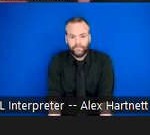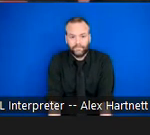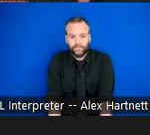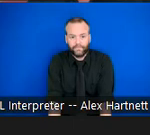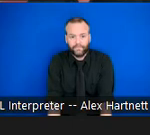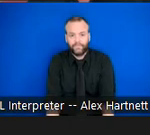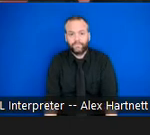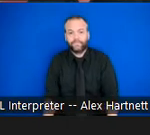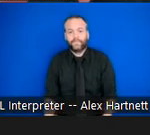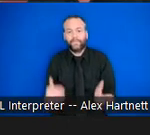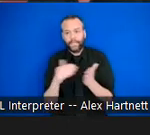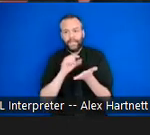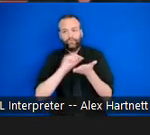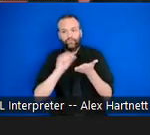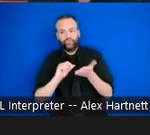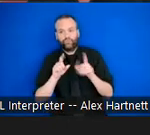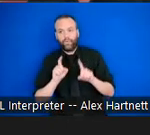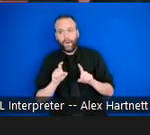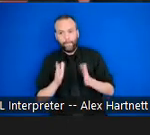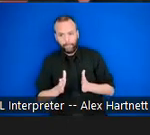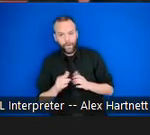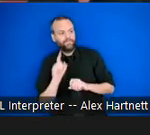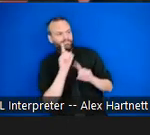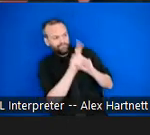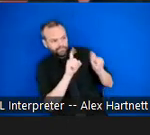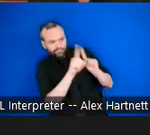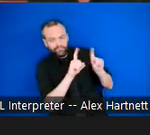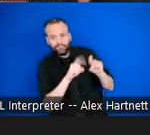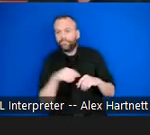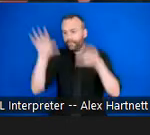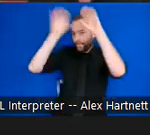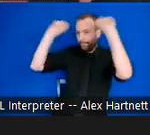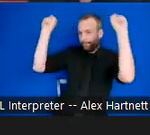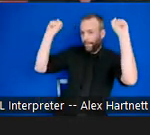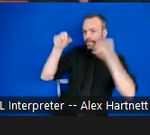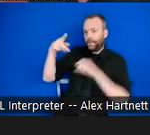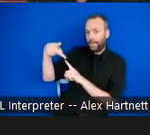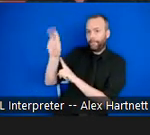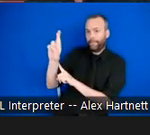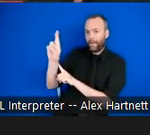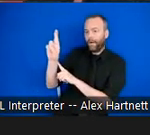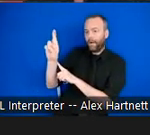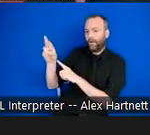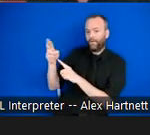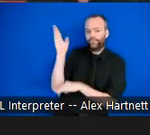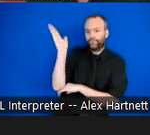Described the president's speech on Saturday as a fairy tale. Is there any reaction to that? Not true.